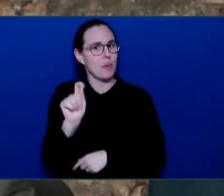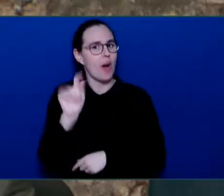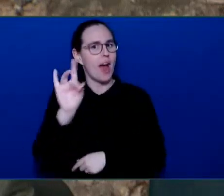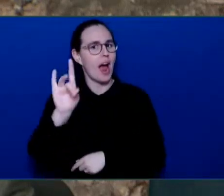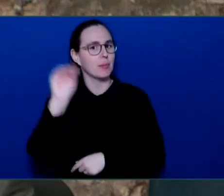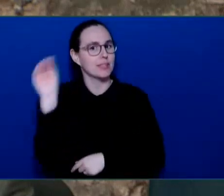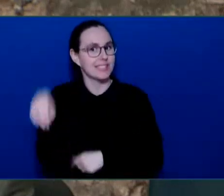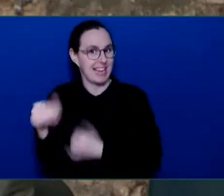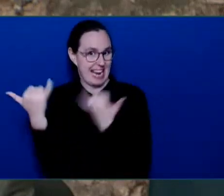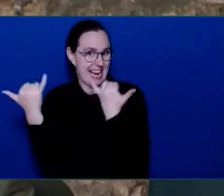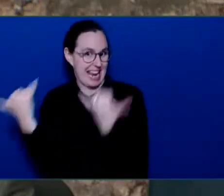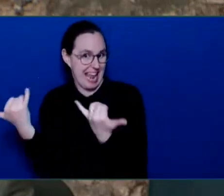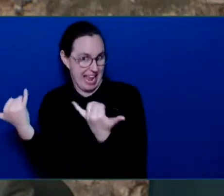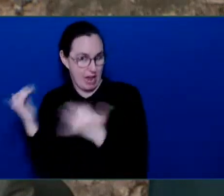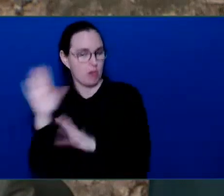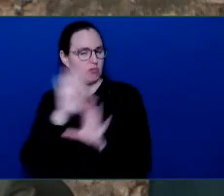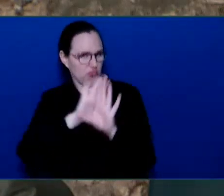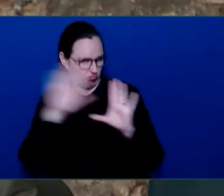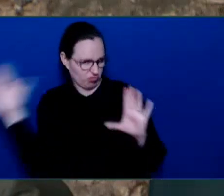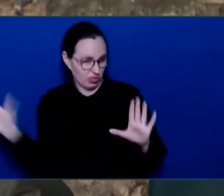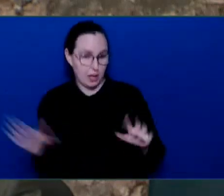is good news.